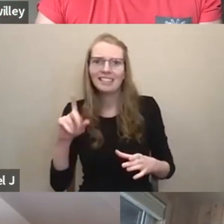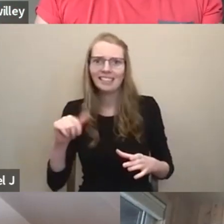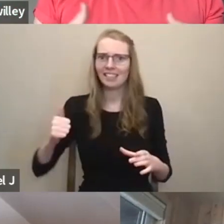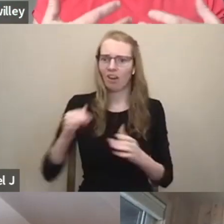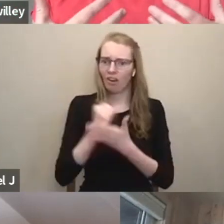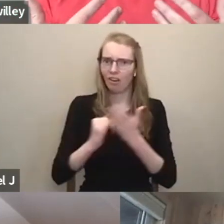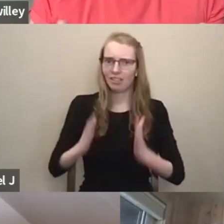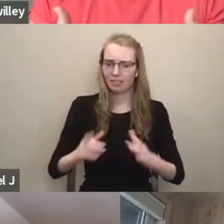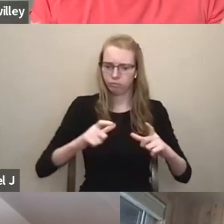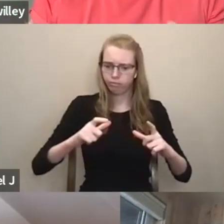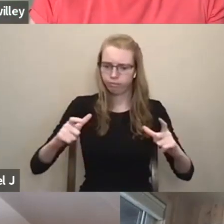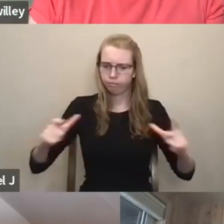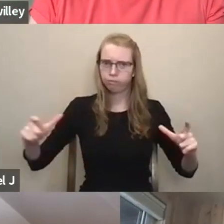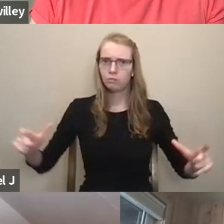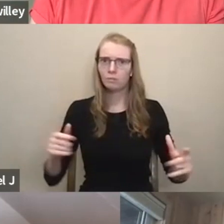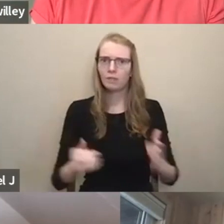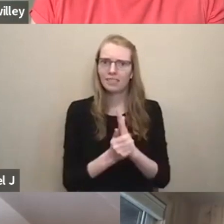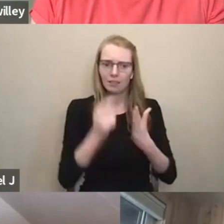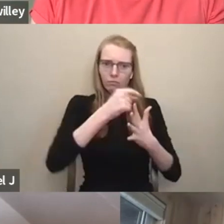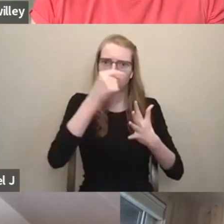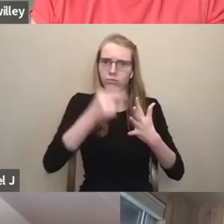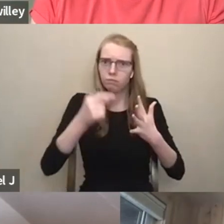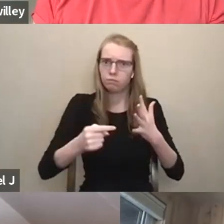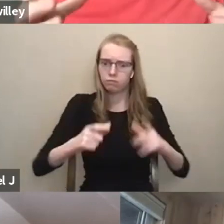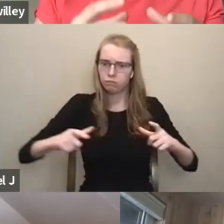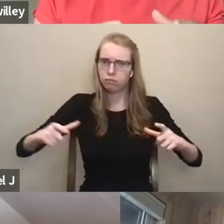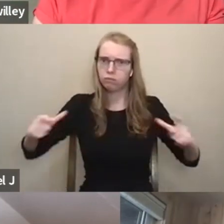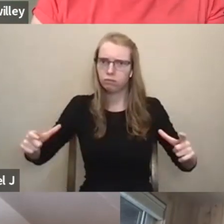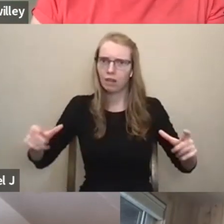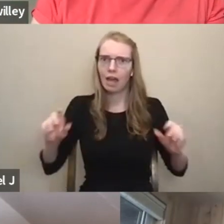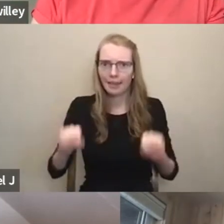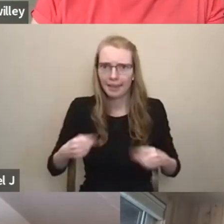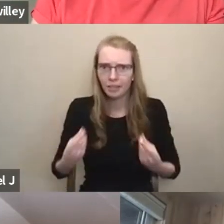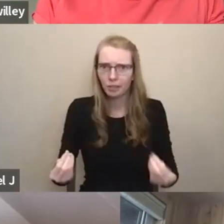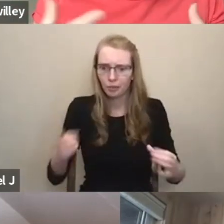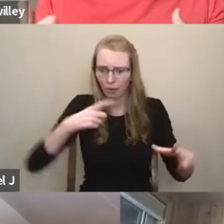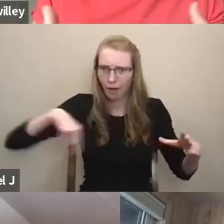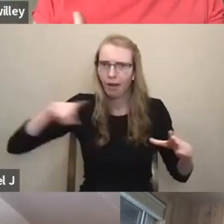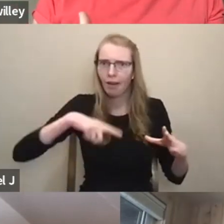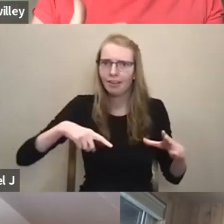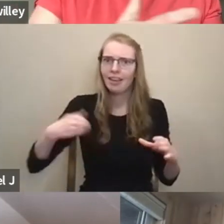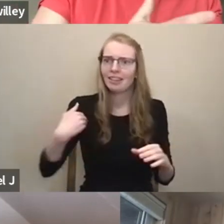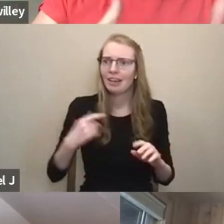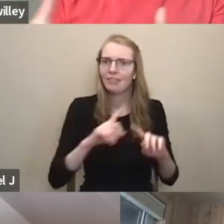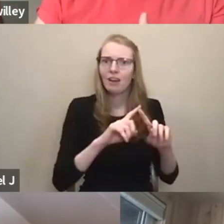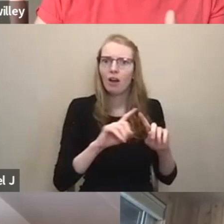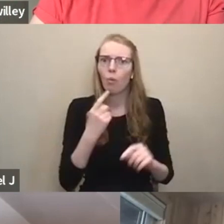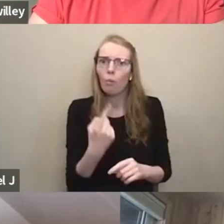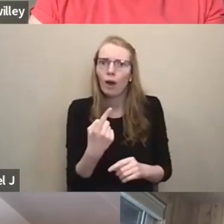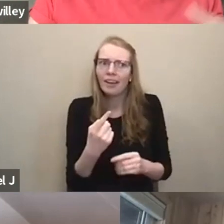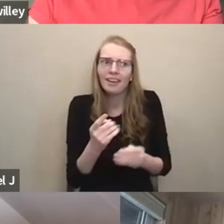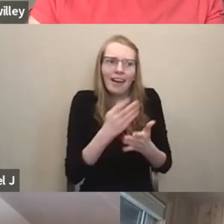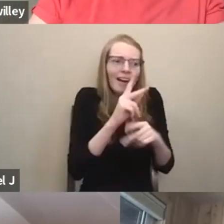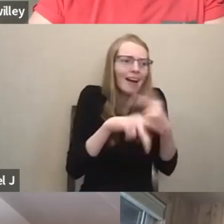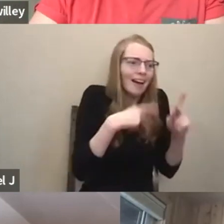you can practice all different kinds of disciplines within the same art form. You can also go into different side things